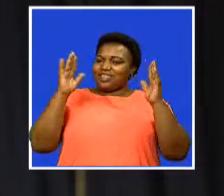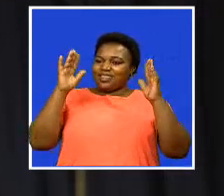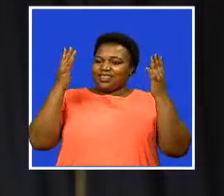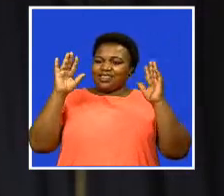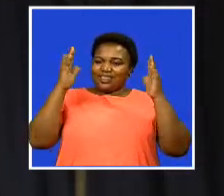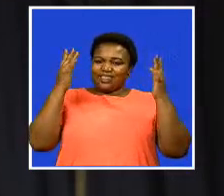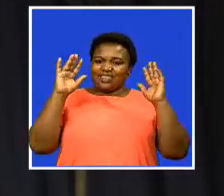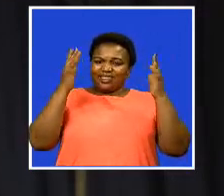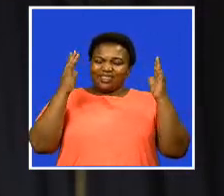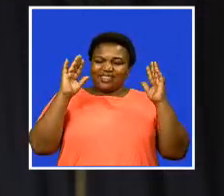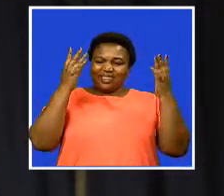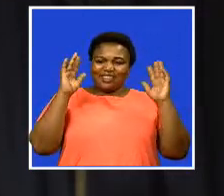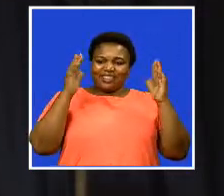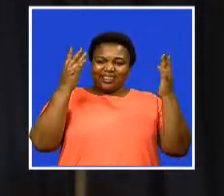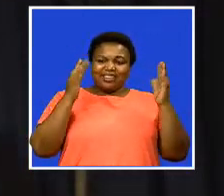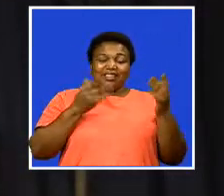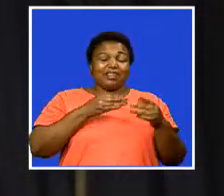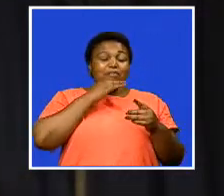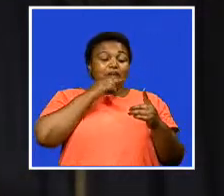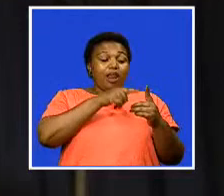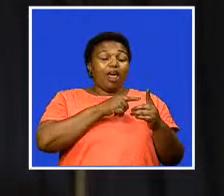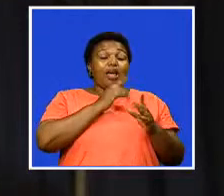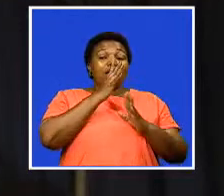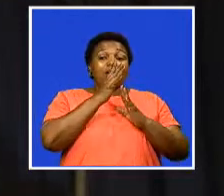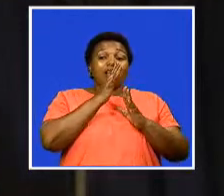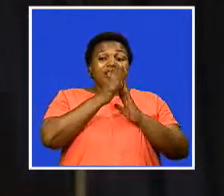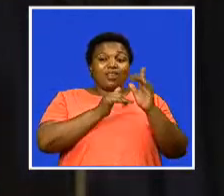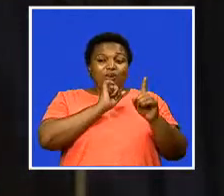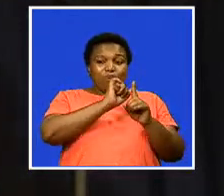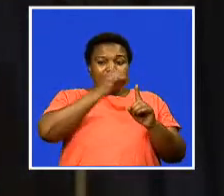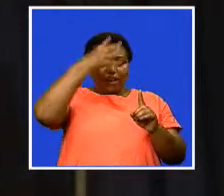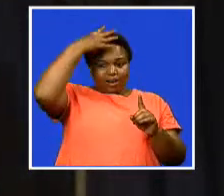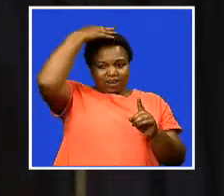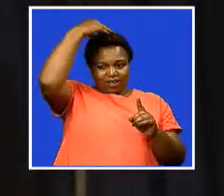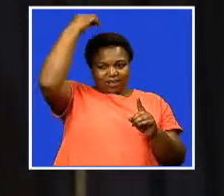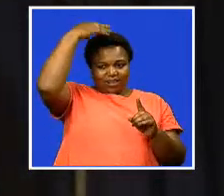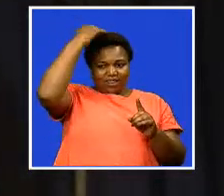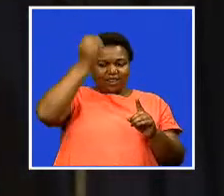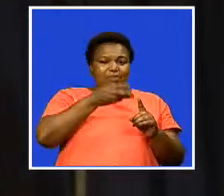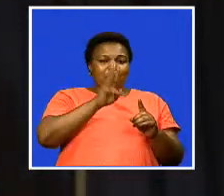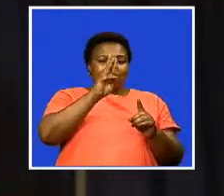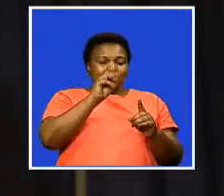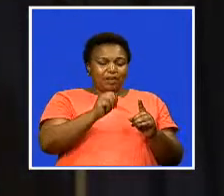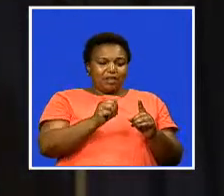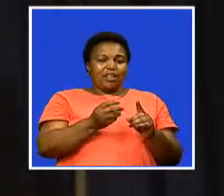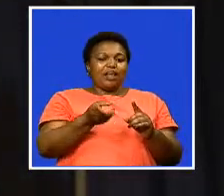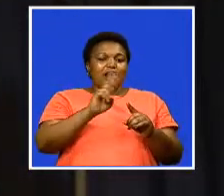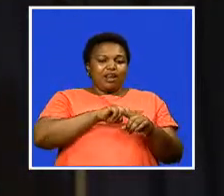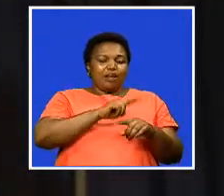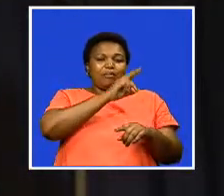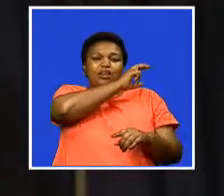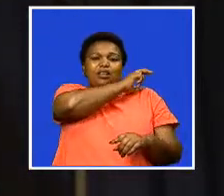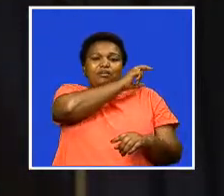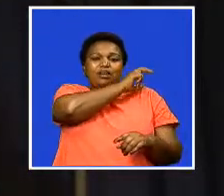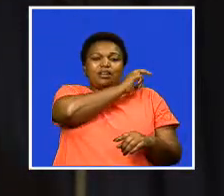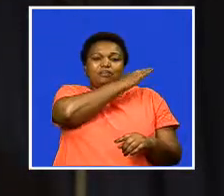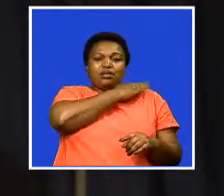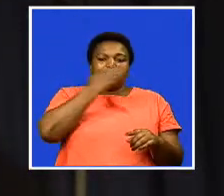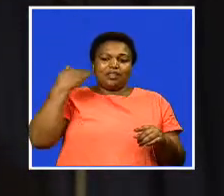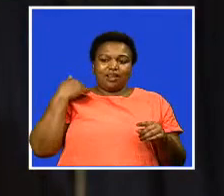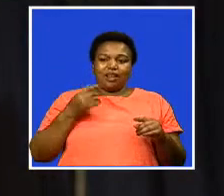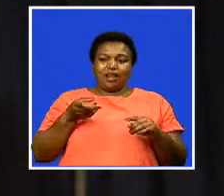Sengisho umhlonishwa Ndunankulu nema cabinet ministers a bashale ntanda. Ngoba